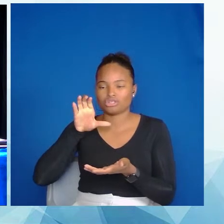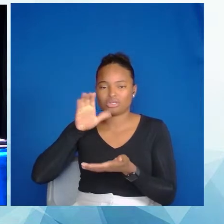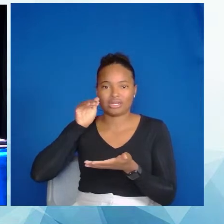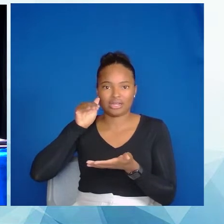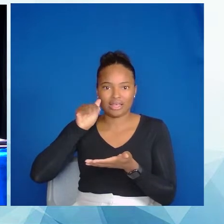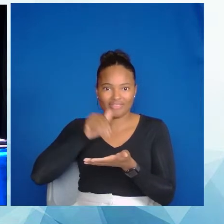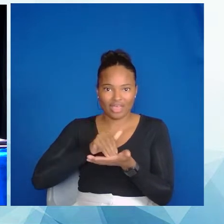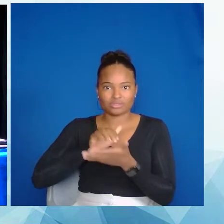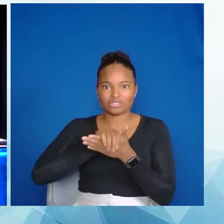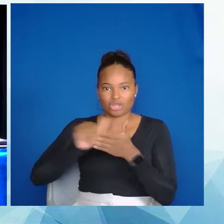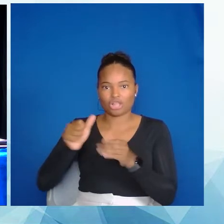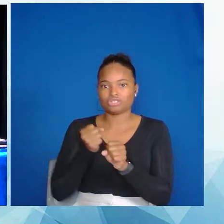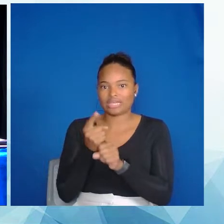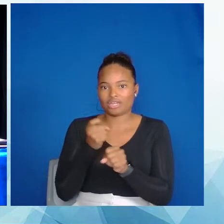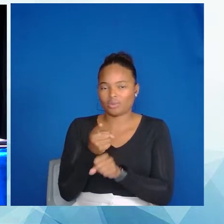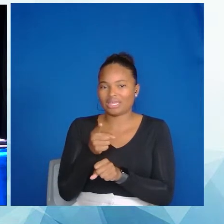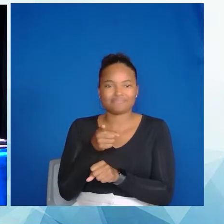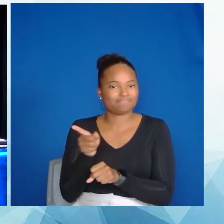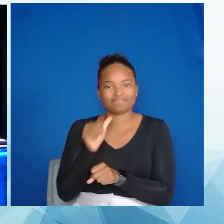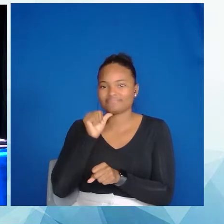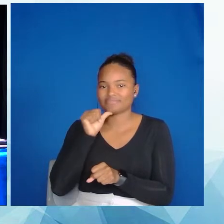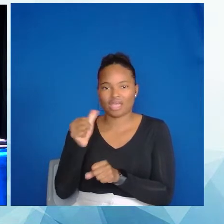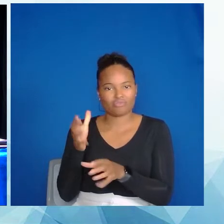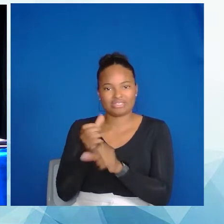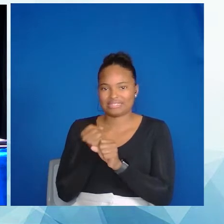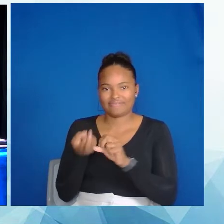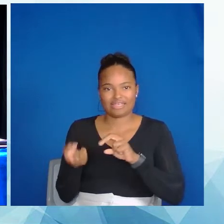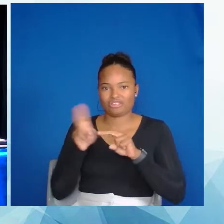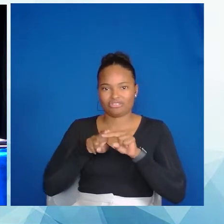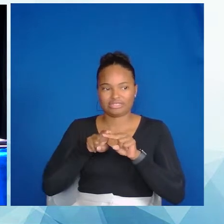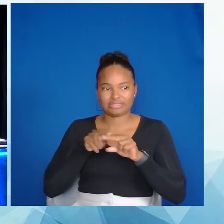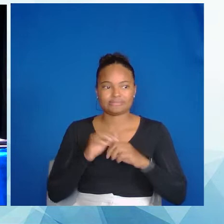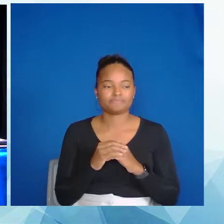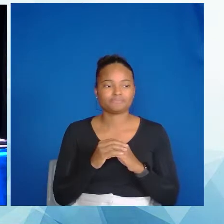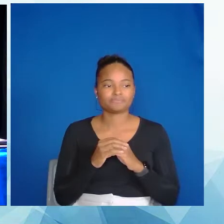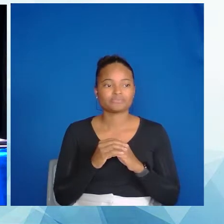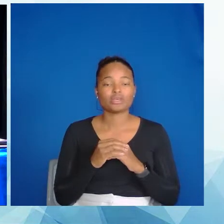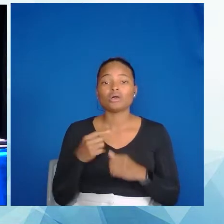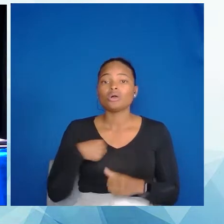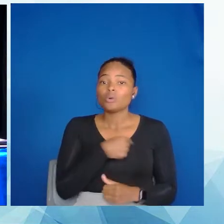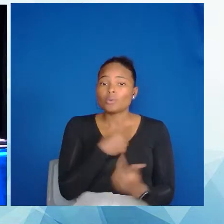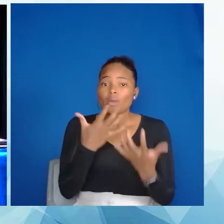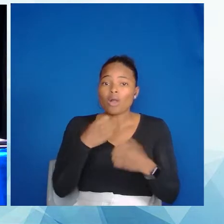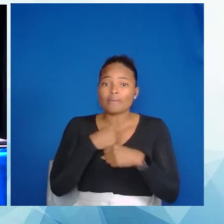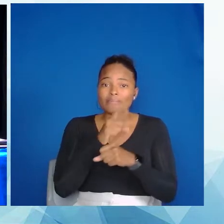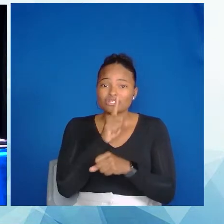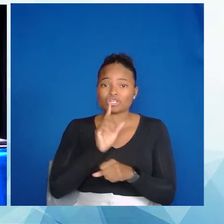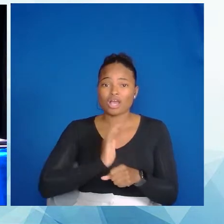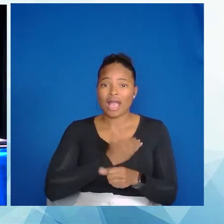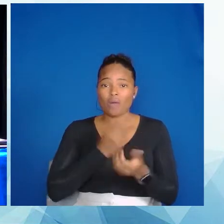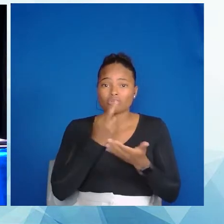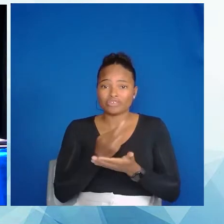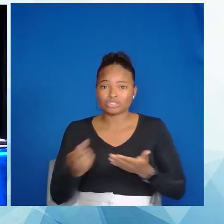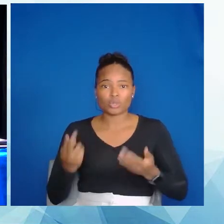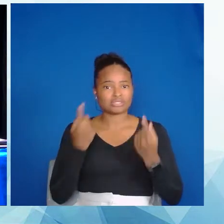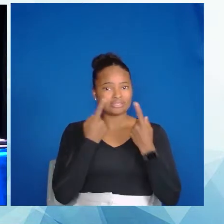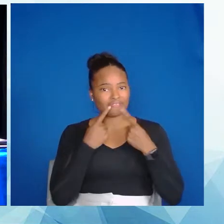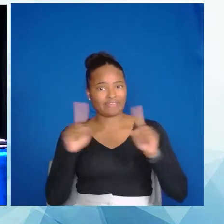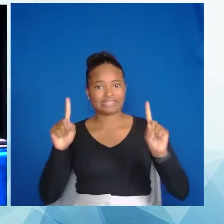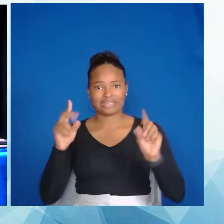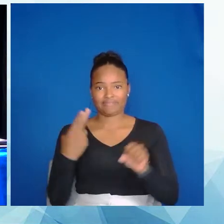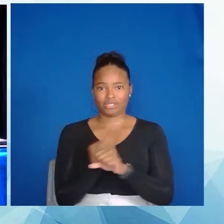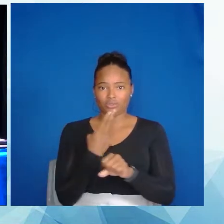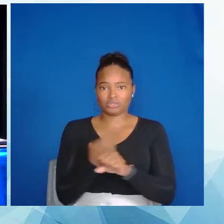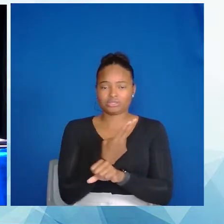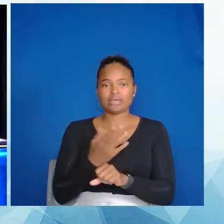the increase. To ensure efficient and effective management of our resources, it is my ongoing commitment